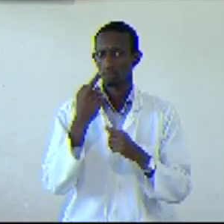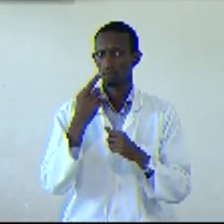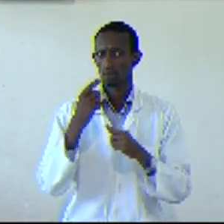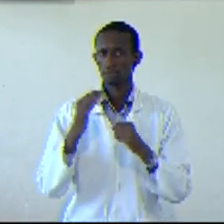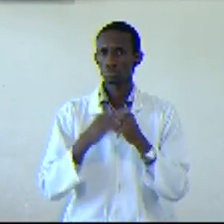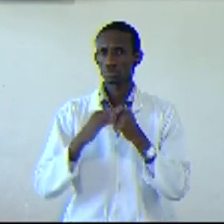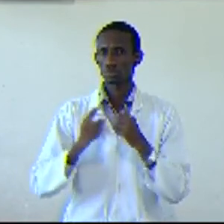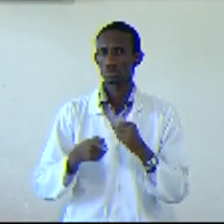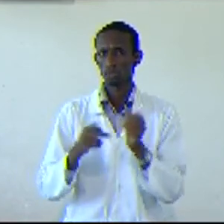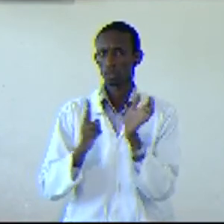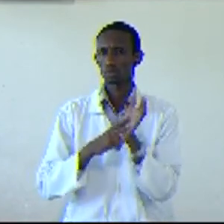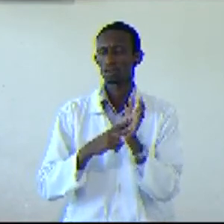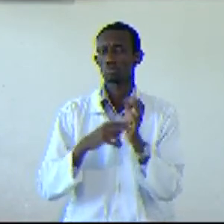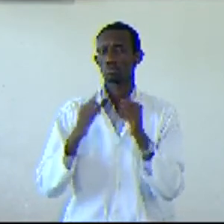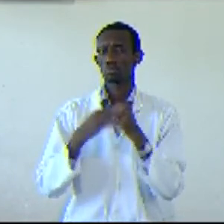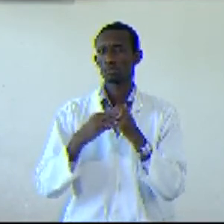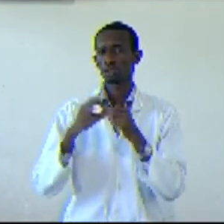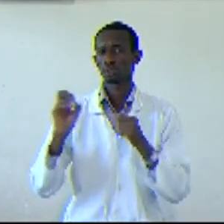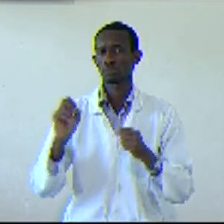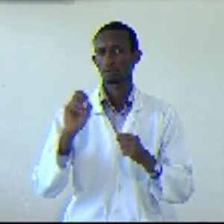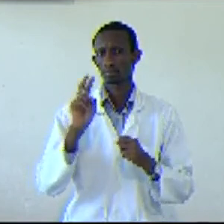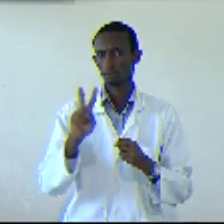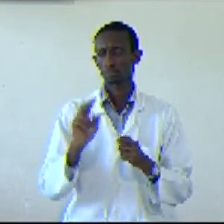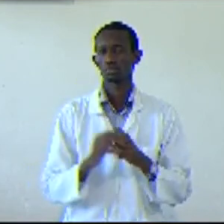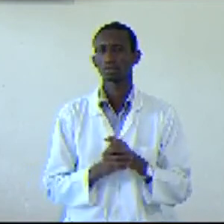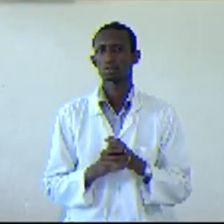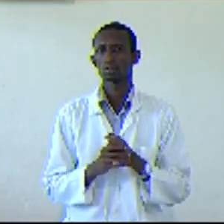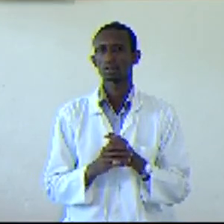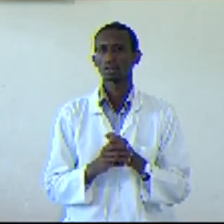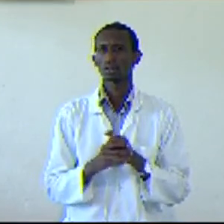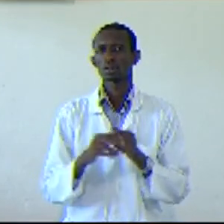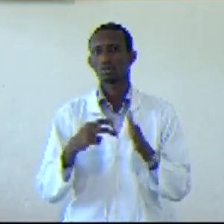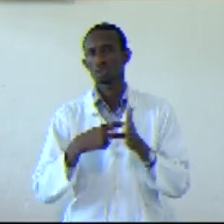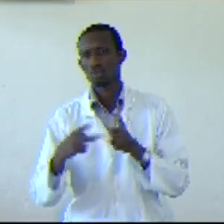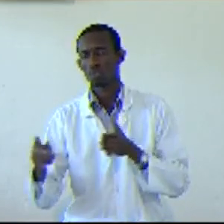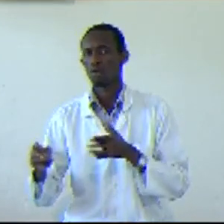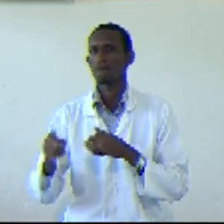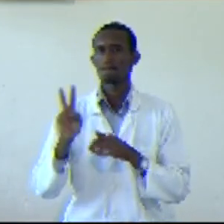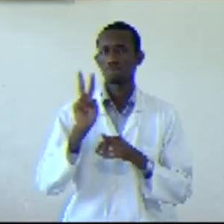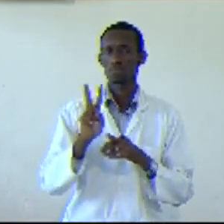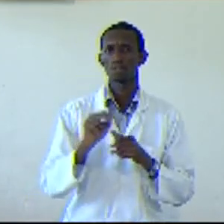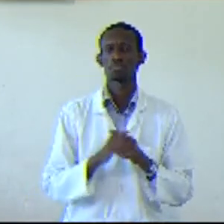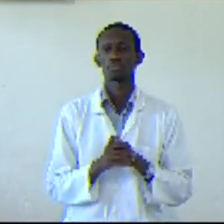So this can give us V equals to what? Then we can